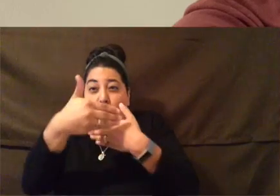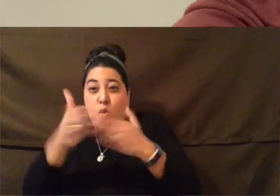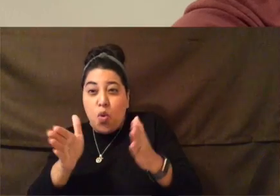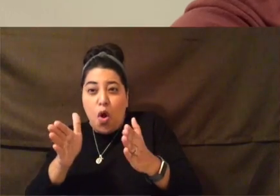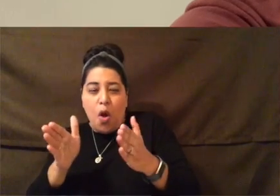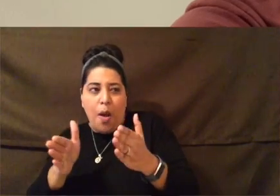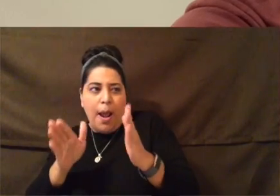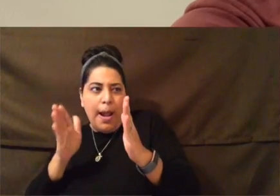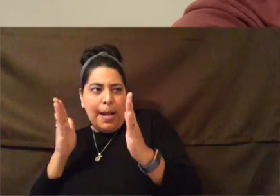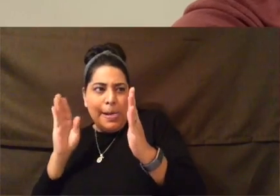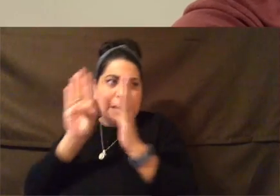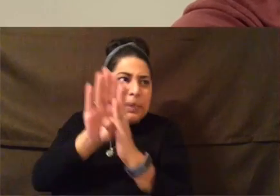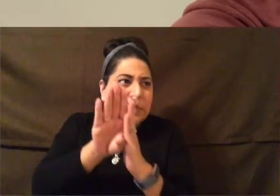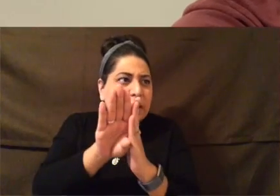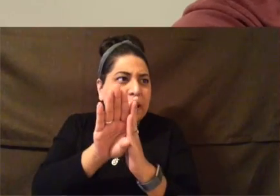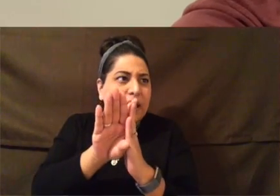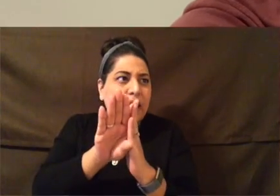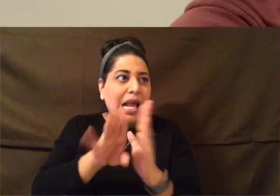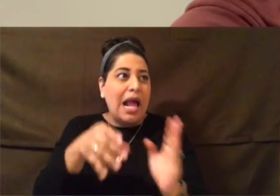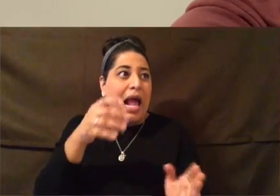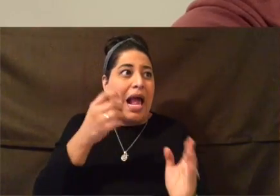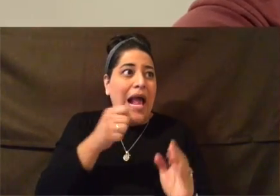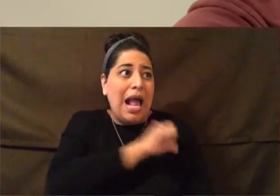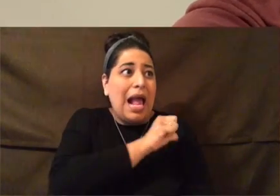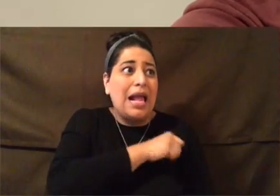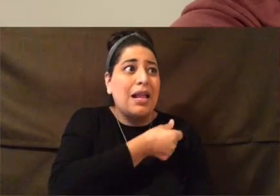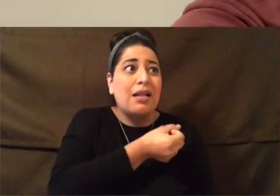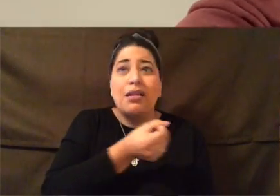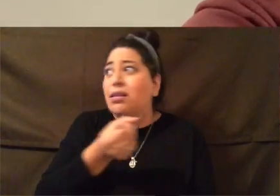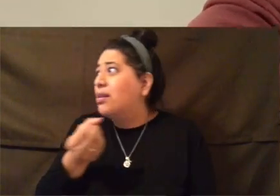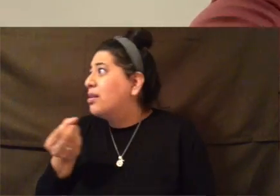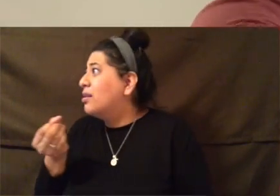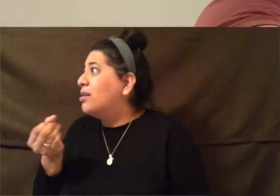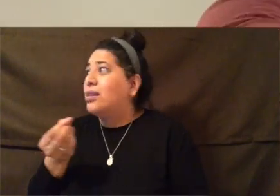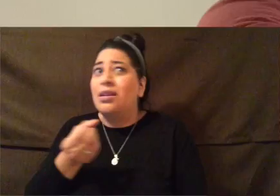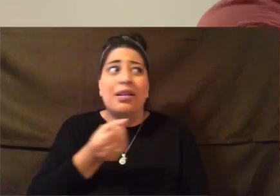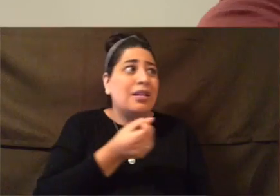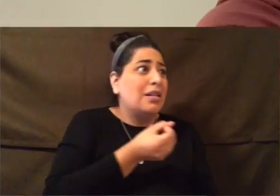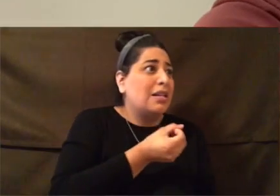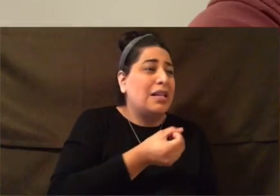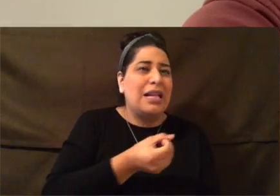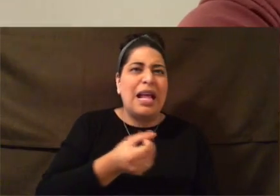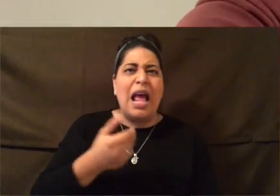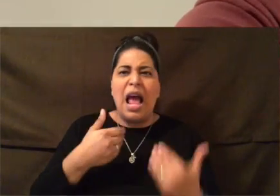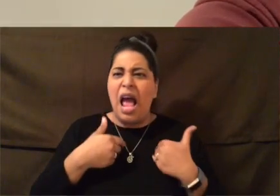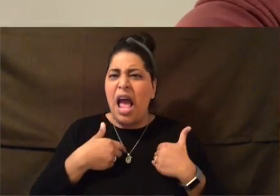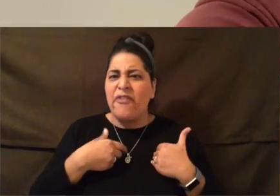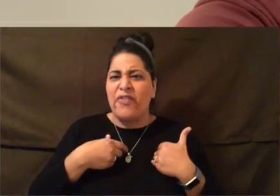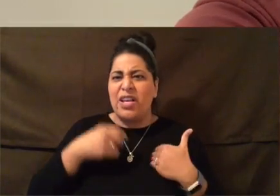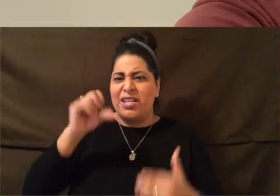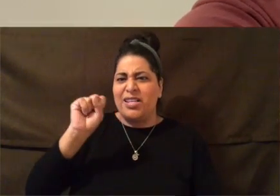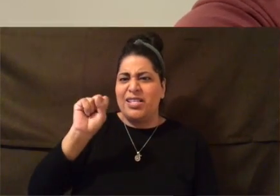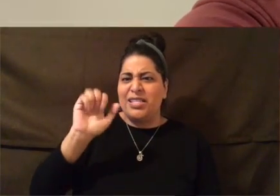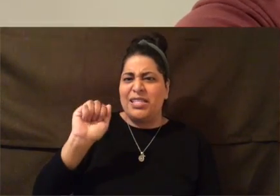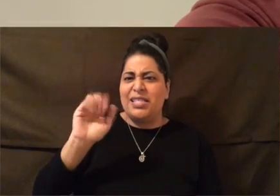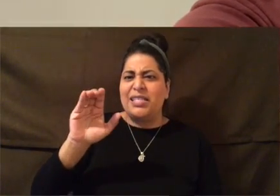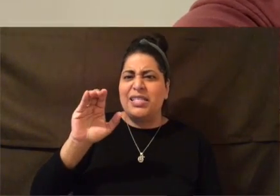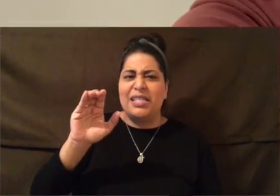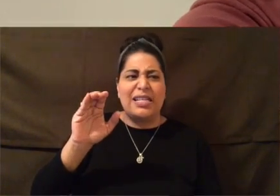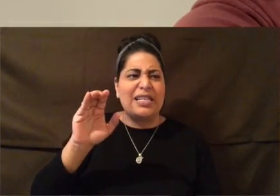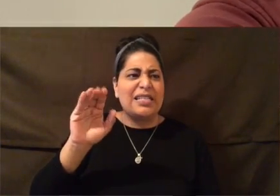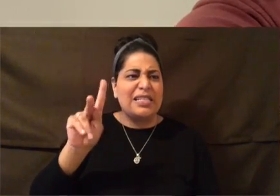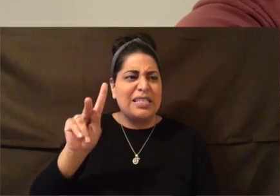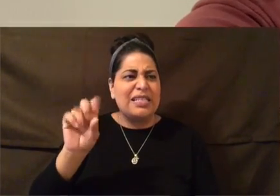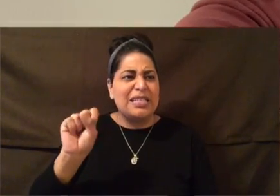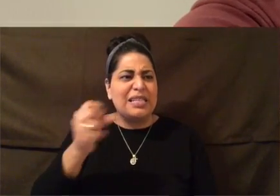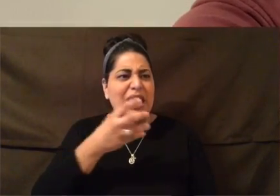room. Jack pushed the door shut. Then Annie shined her flashlight around the room. There were rows of sacks and